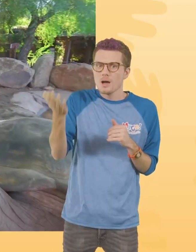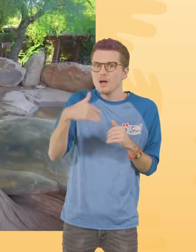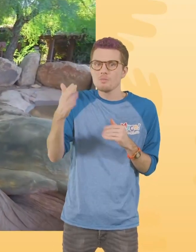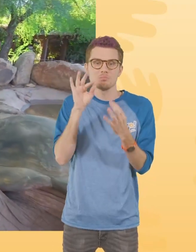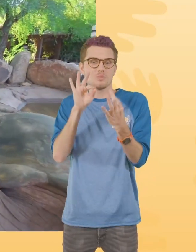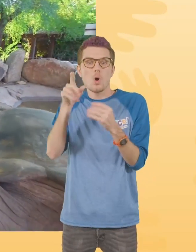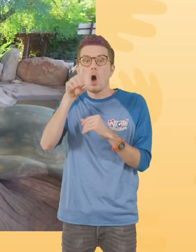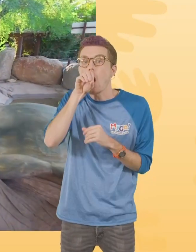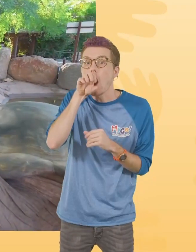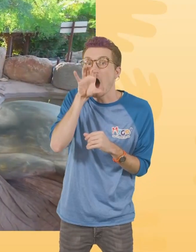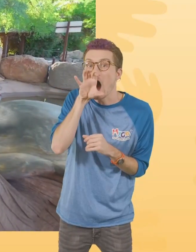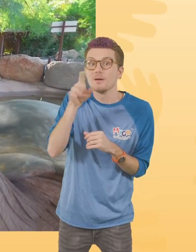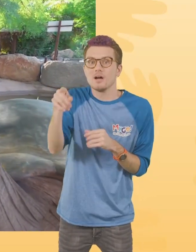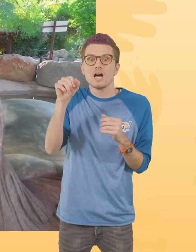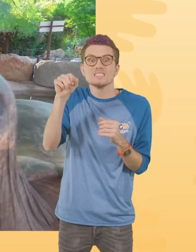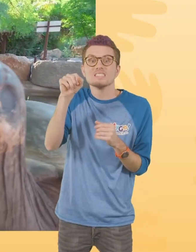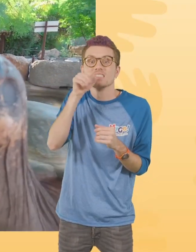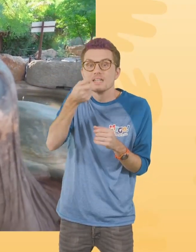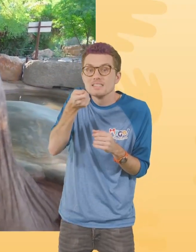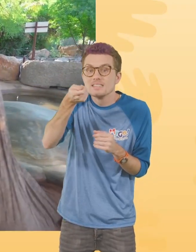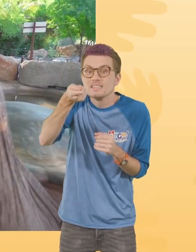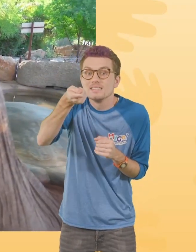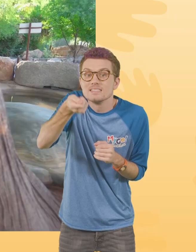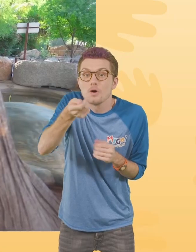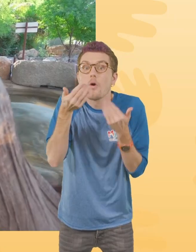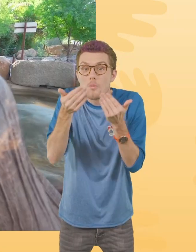you go. All right.